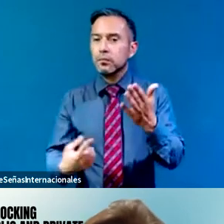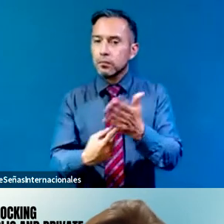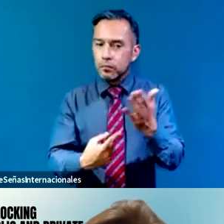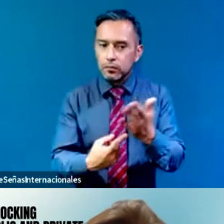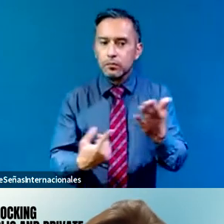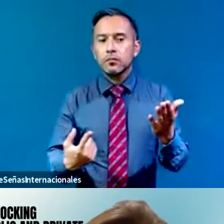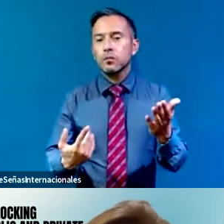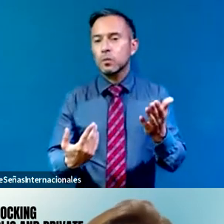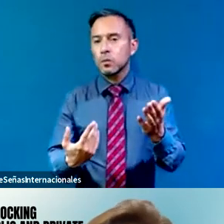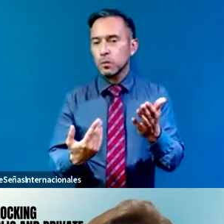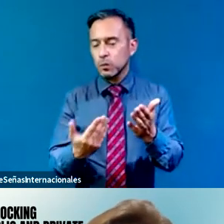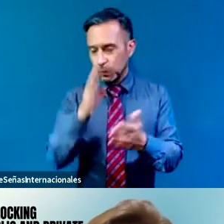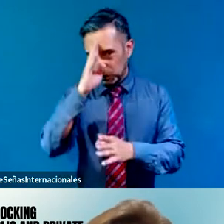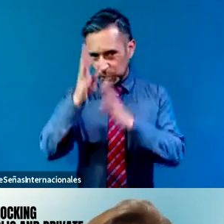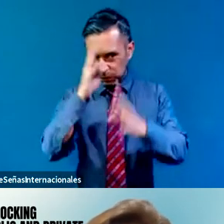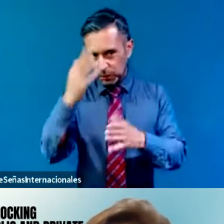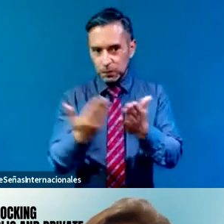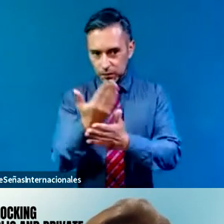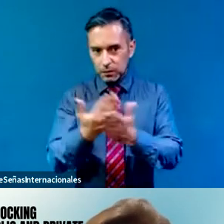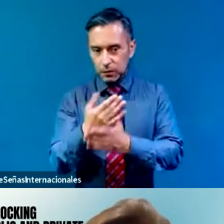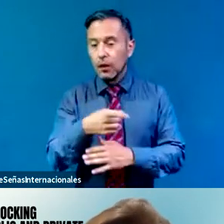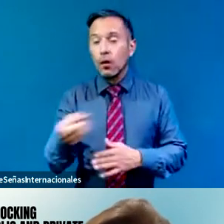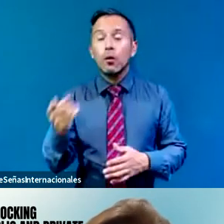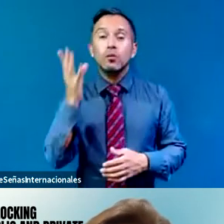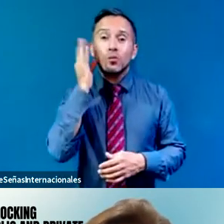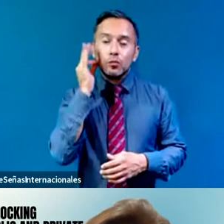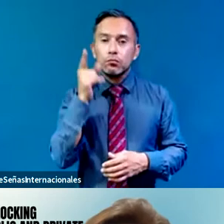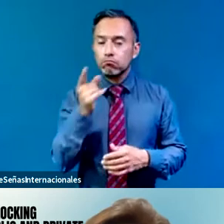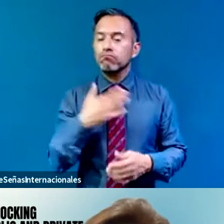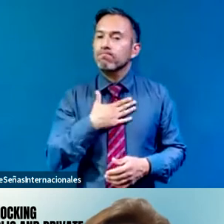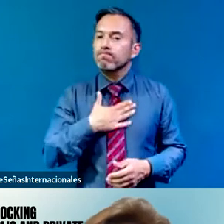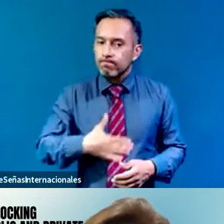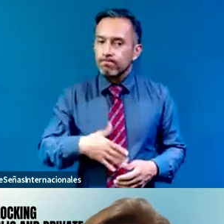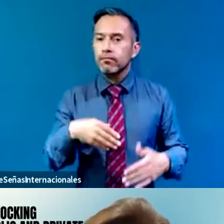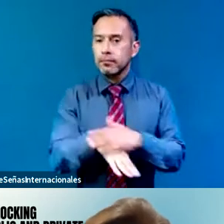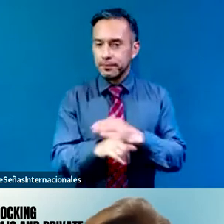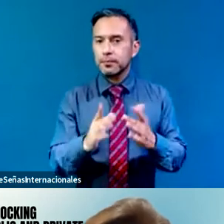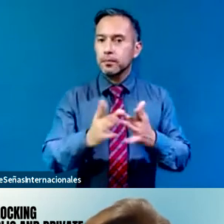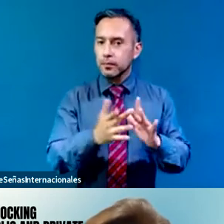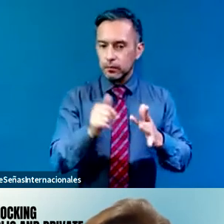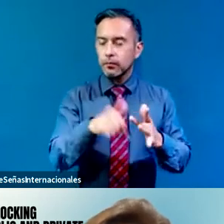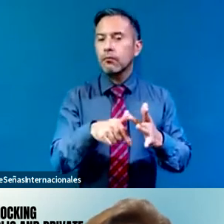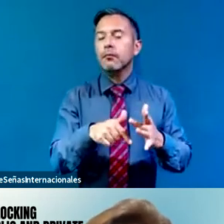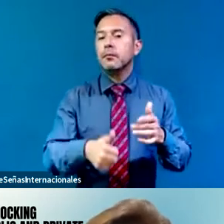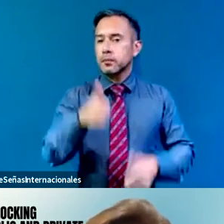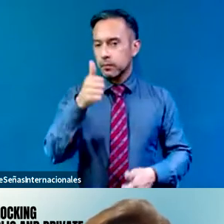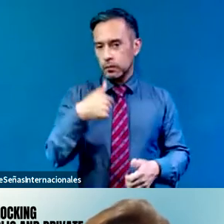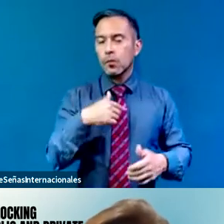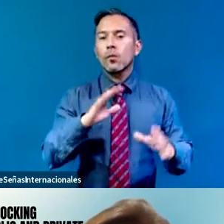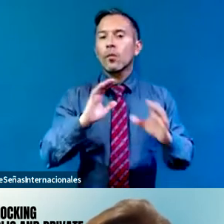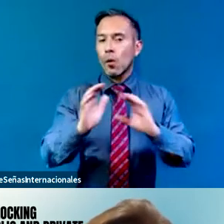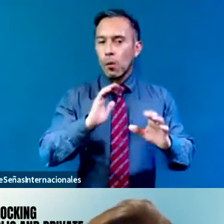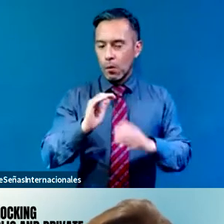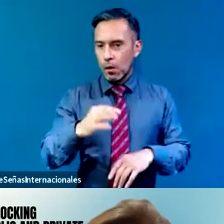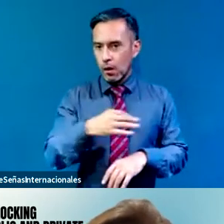own a phone, which is the most common means of personal communications and internet access in developing countries. As a result,